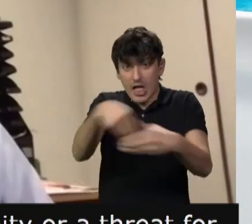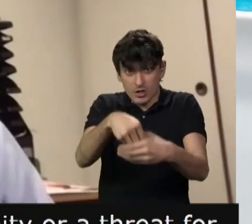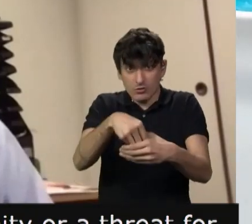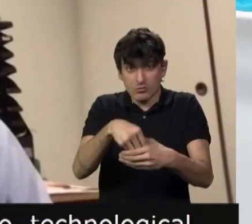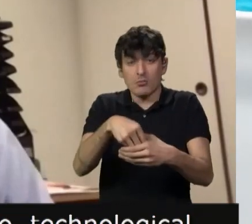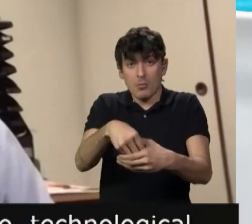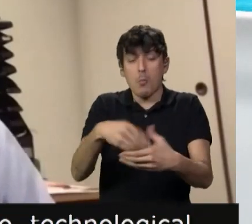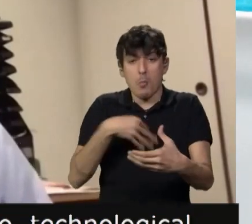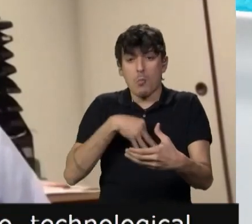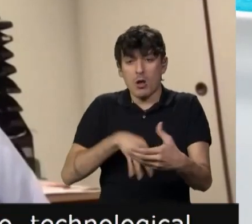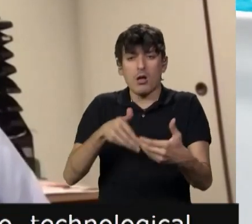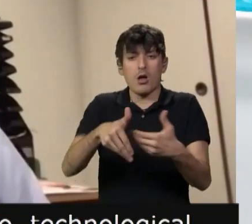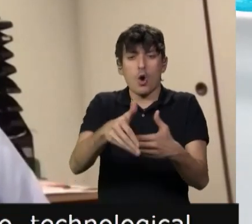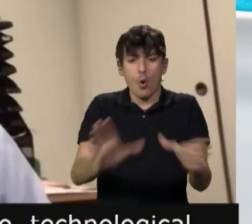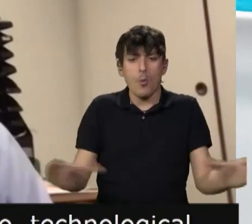could